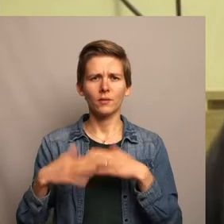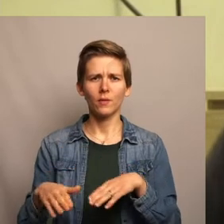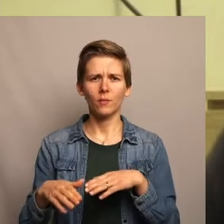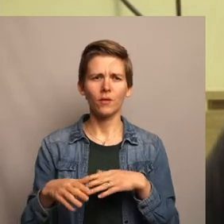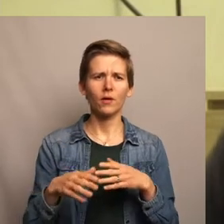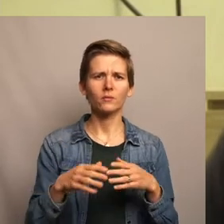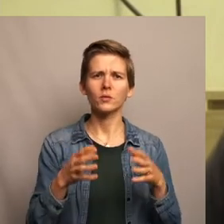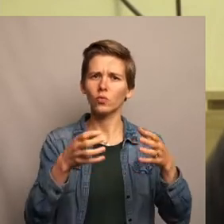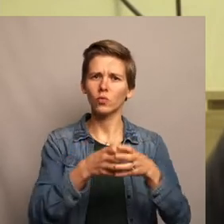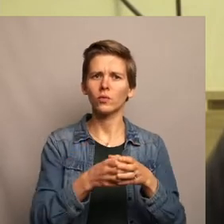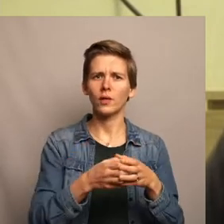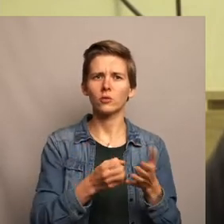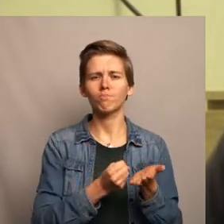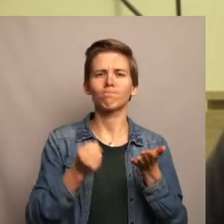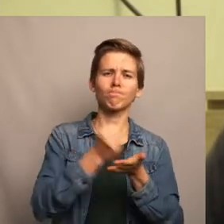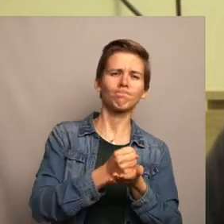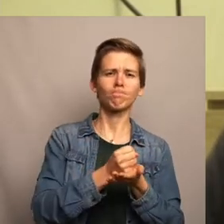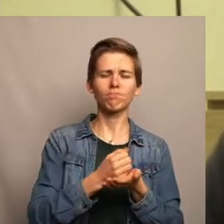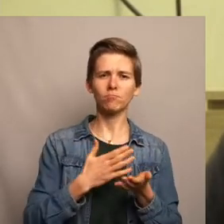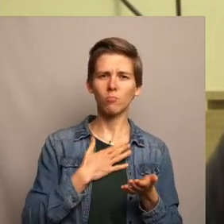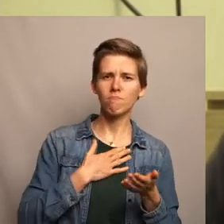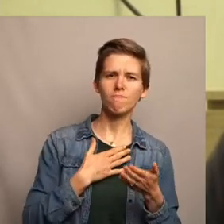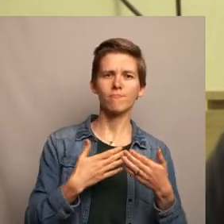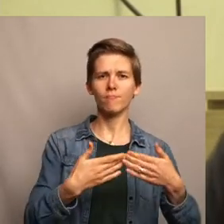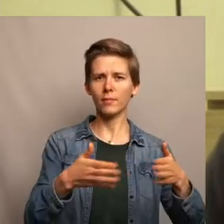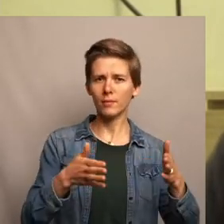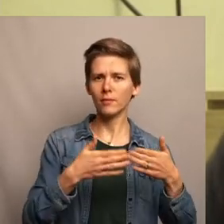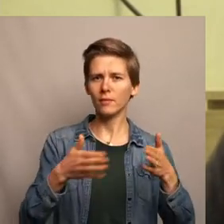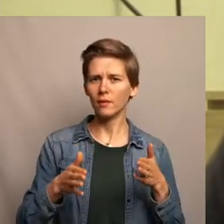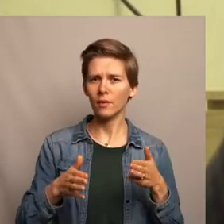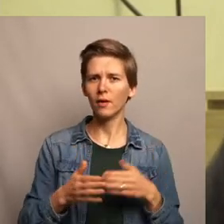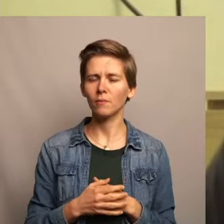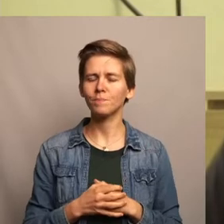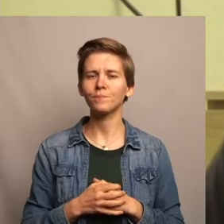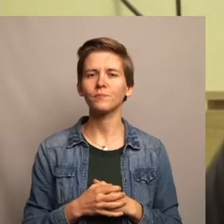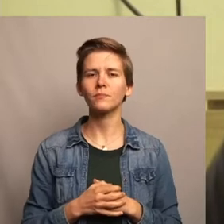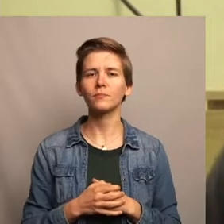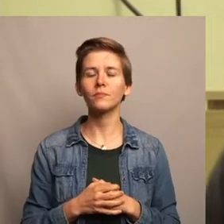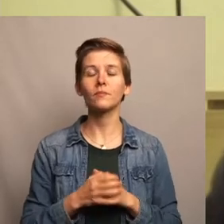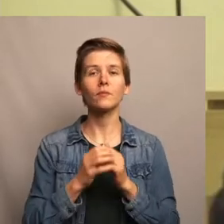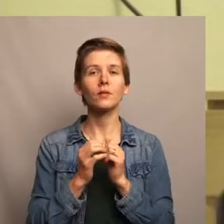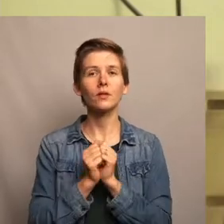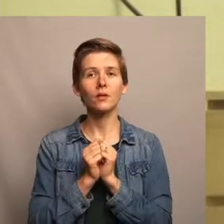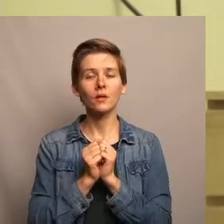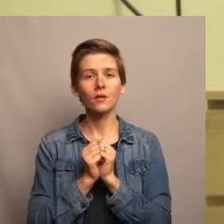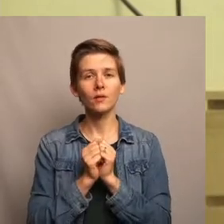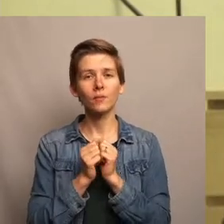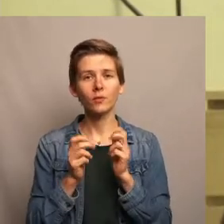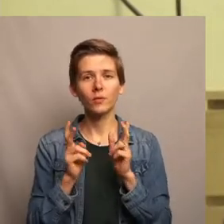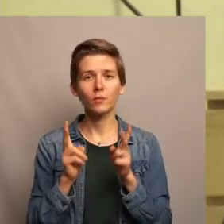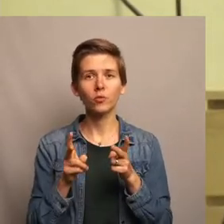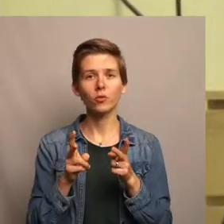themselves there and exists over there, right? And at the same time, I think that, you know, when we were looking